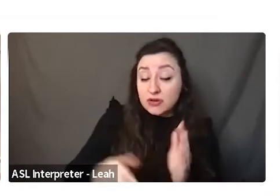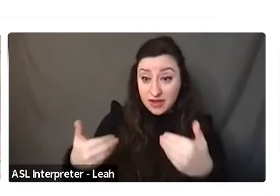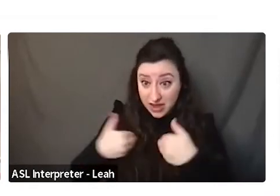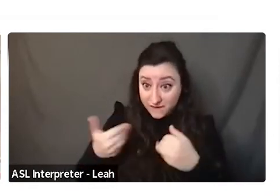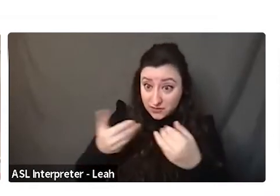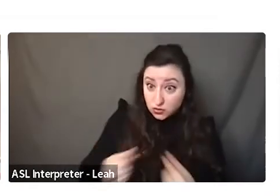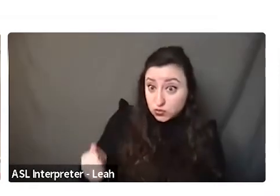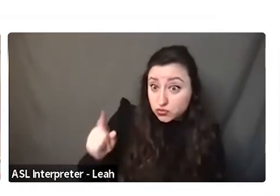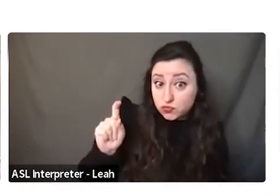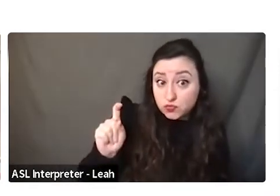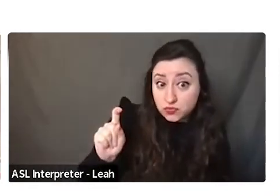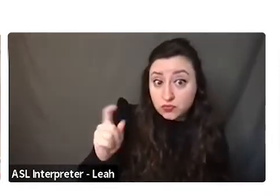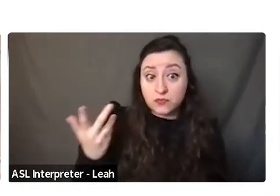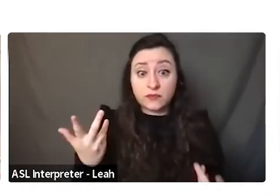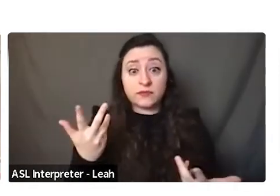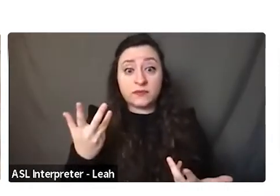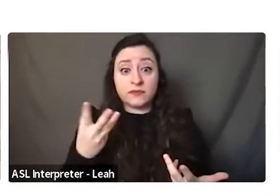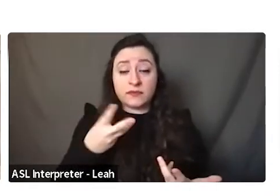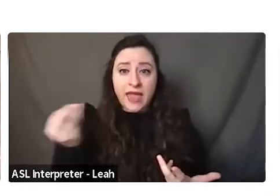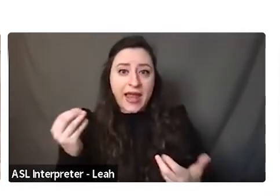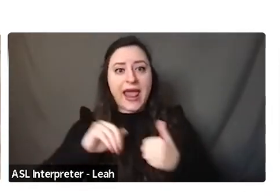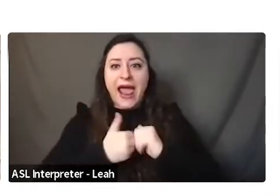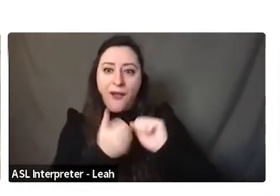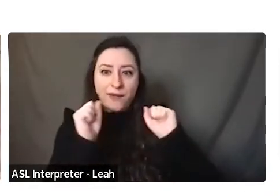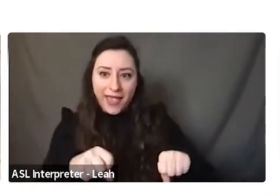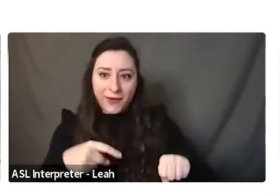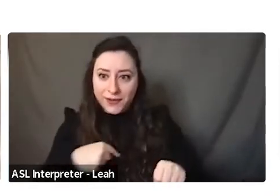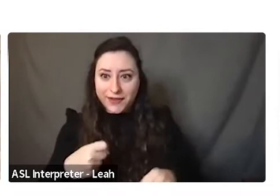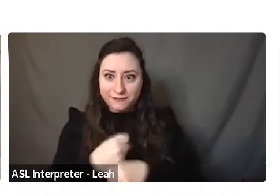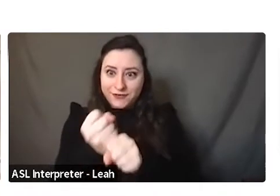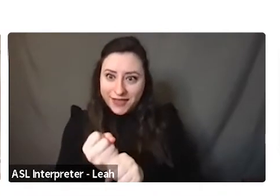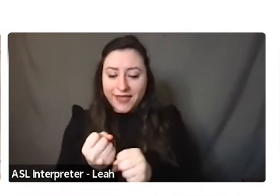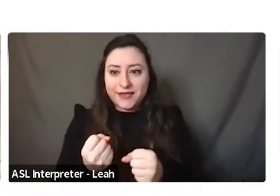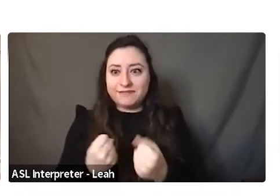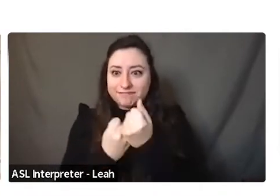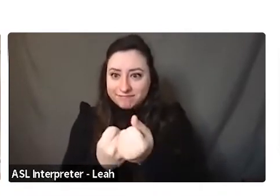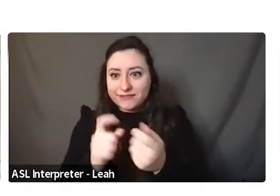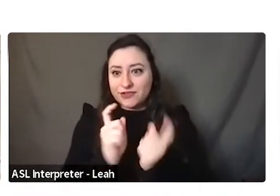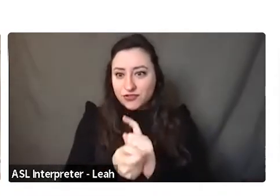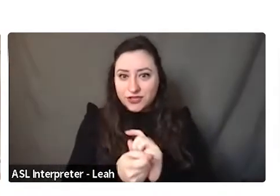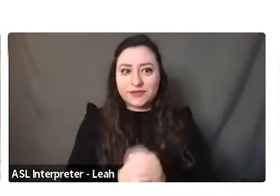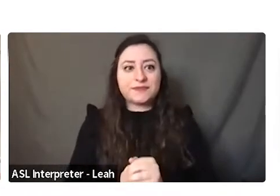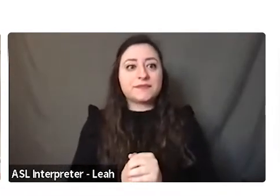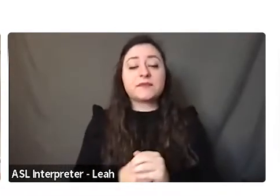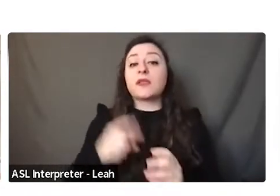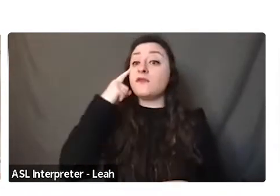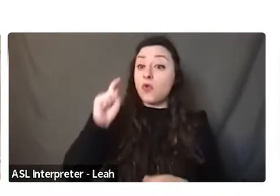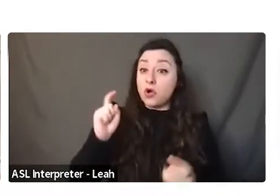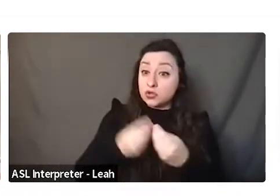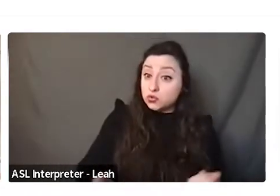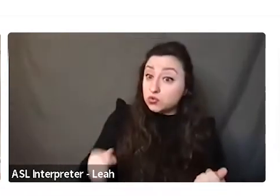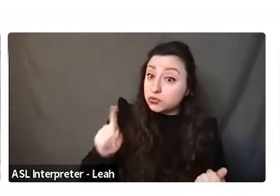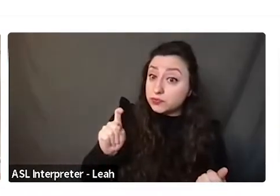solutions? And finishing with how can we impose change? So just the last note on are there solutions, Teju, just a